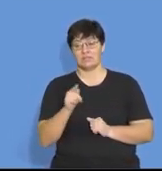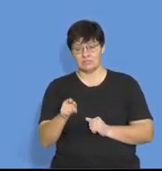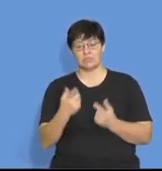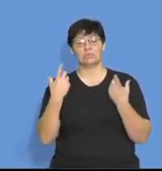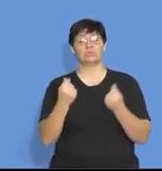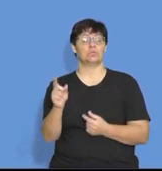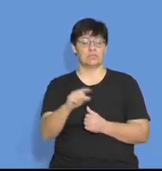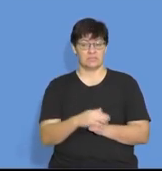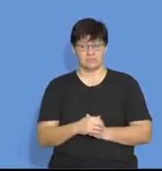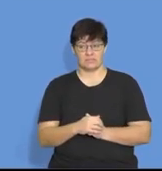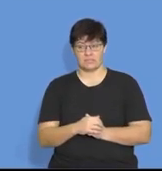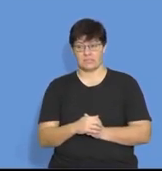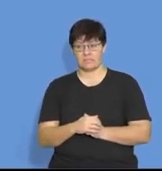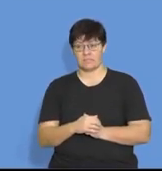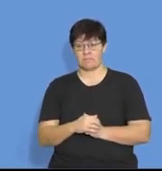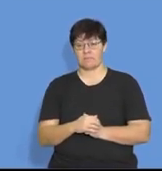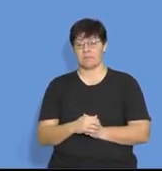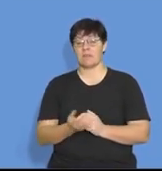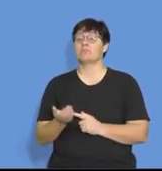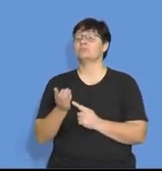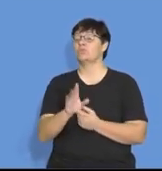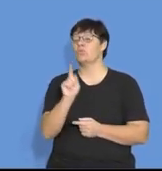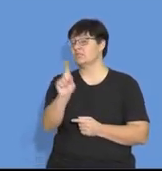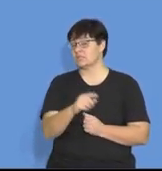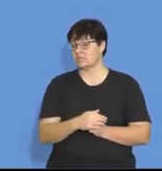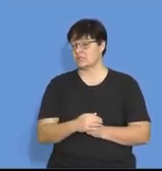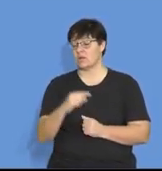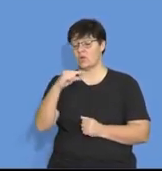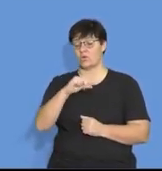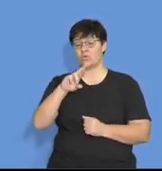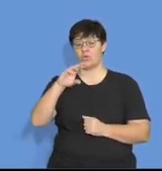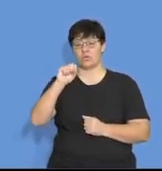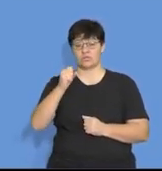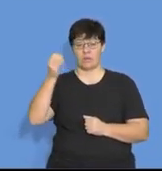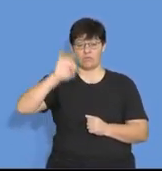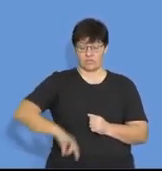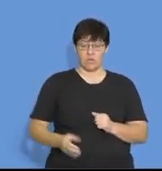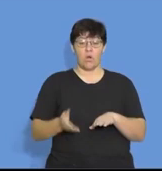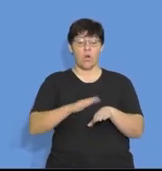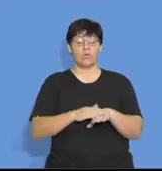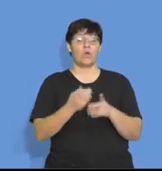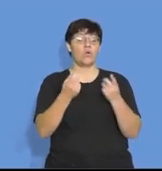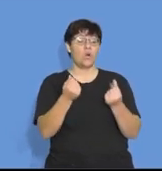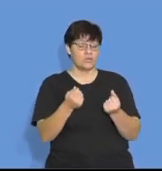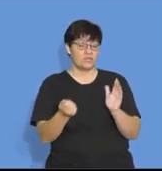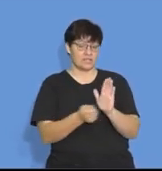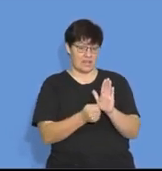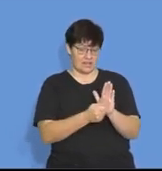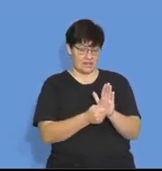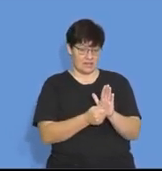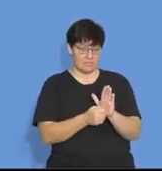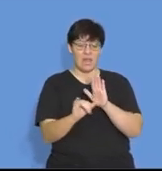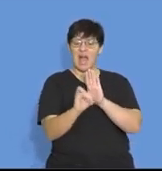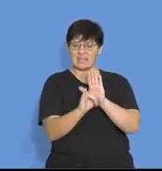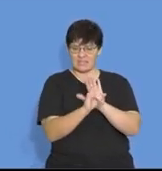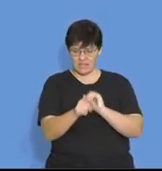doing now? Right. The indicator says gross profit on cost of sales. Let's identify.